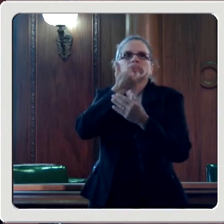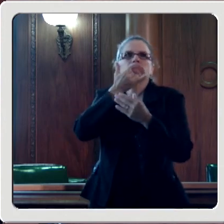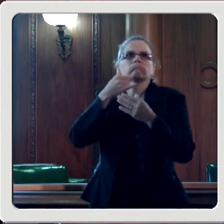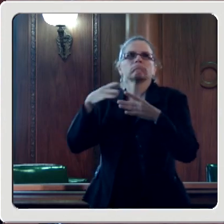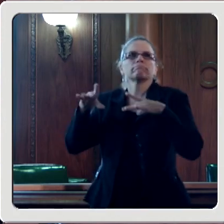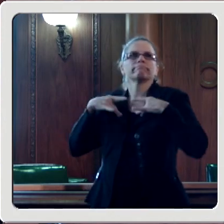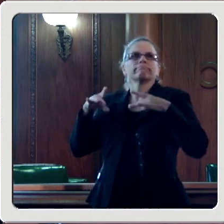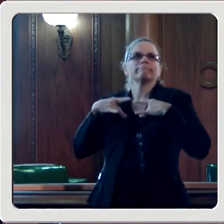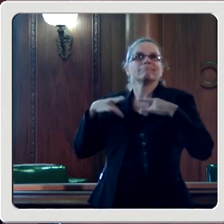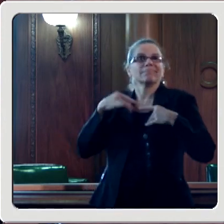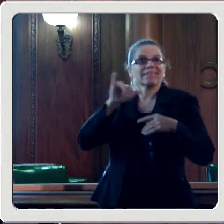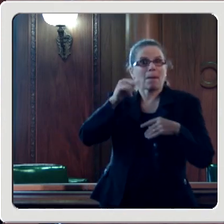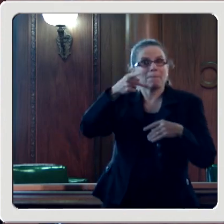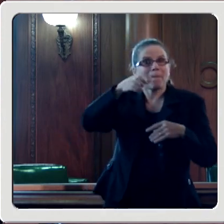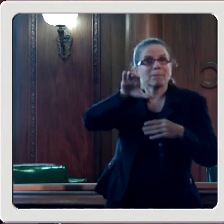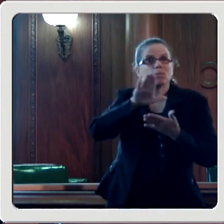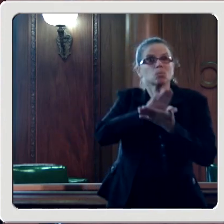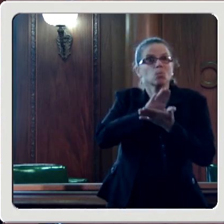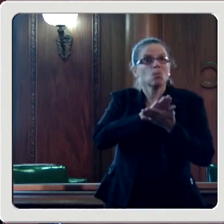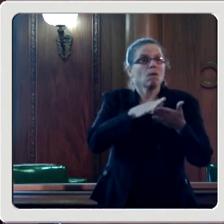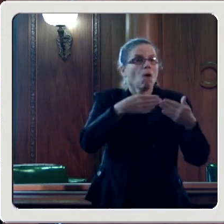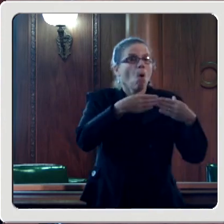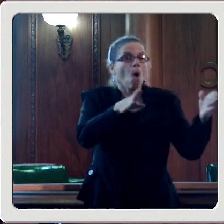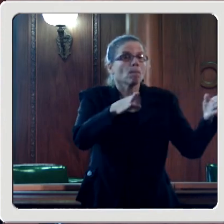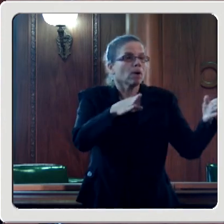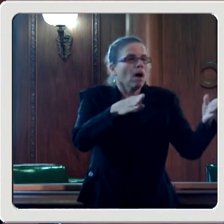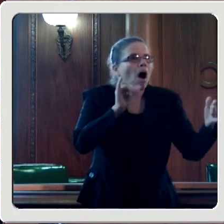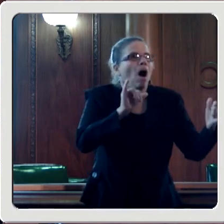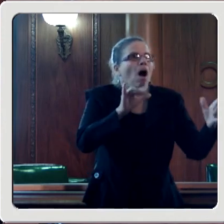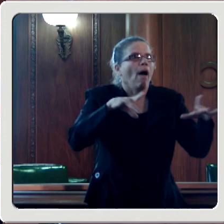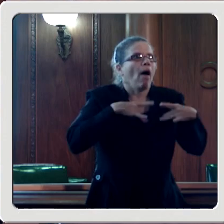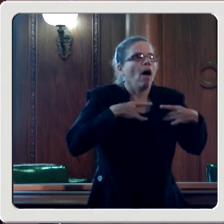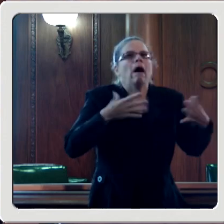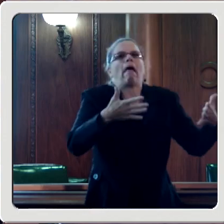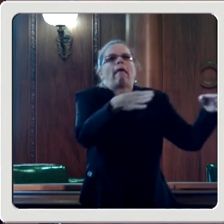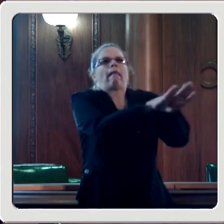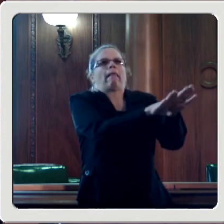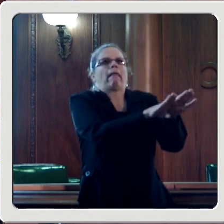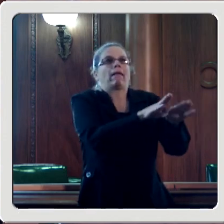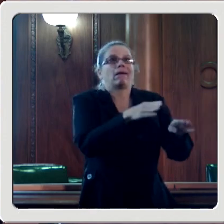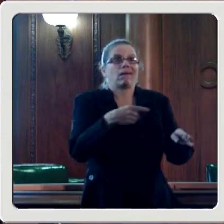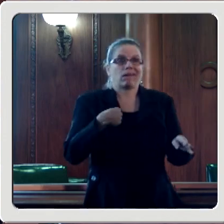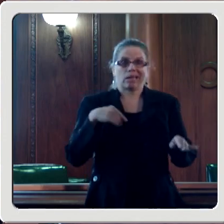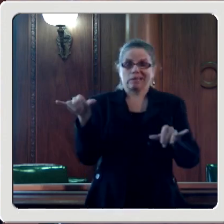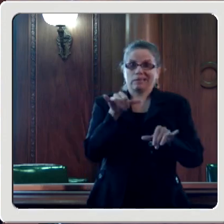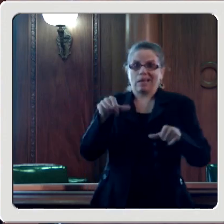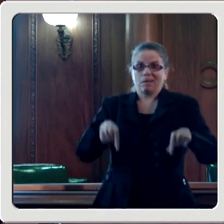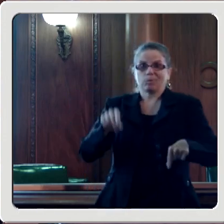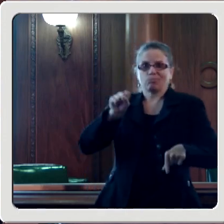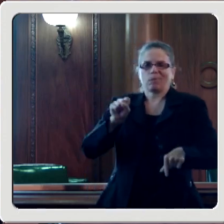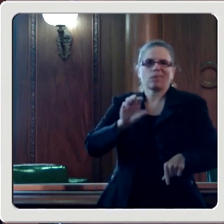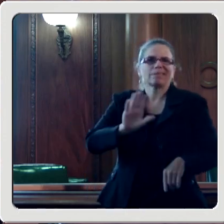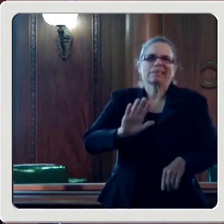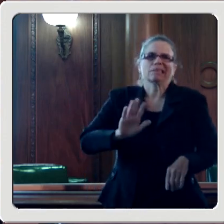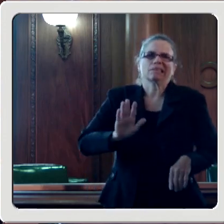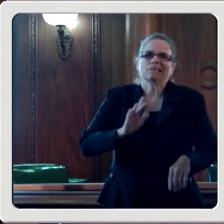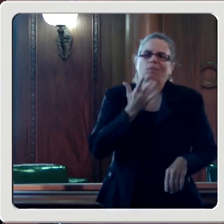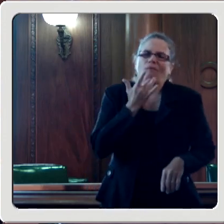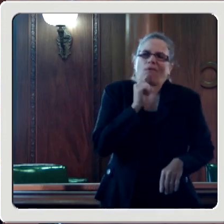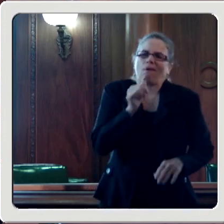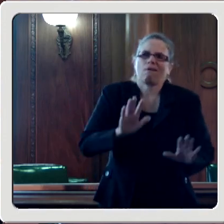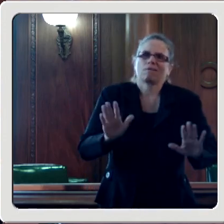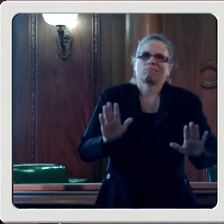shut down. So our goal is the same as yours. We want our kids, our students,